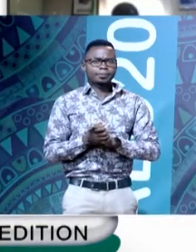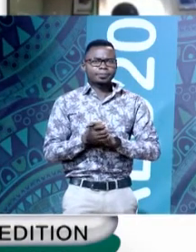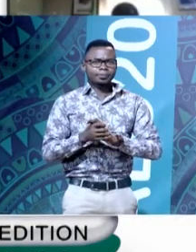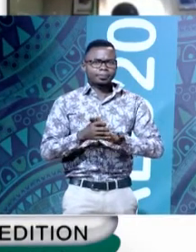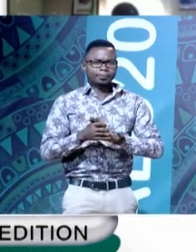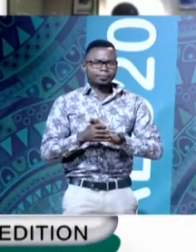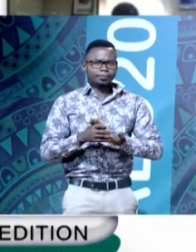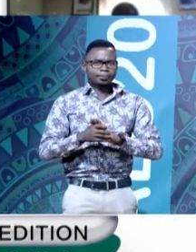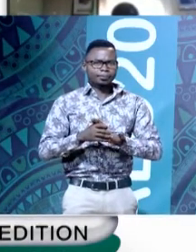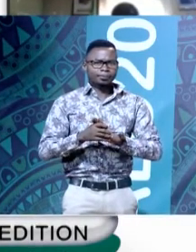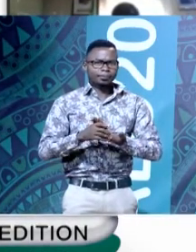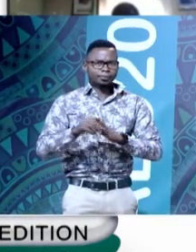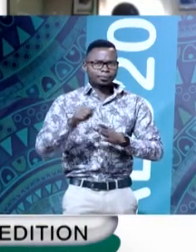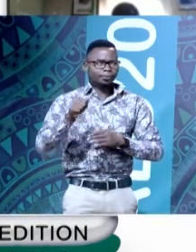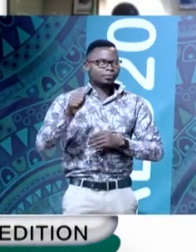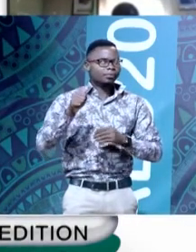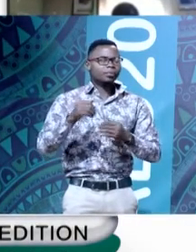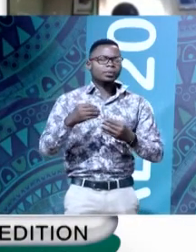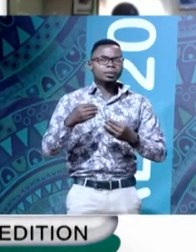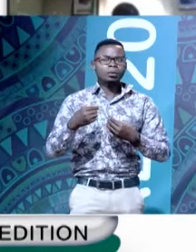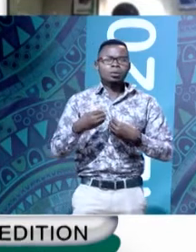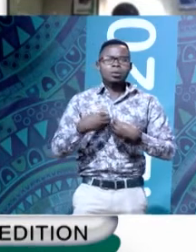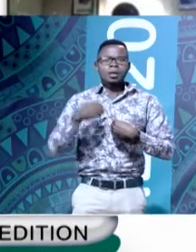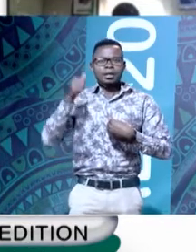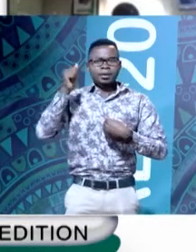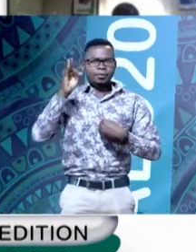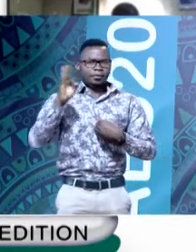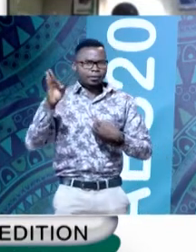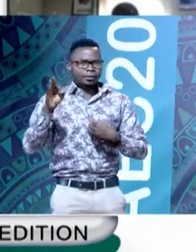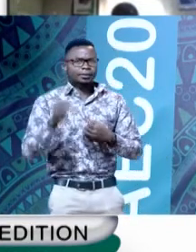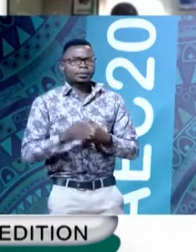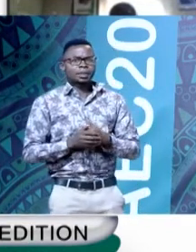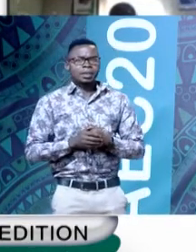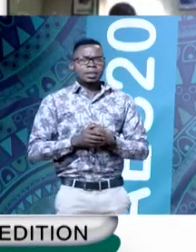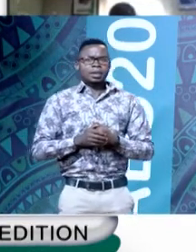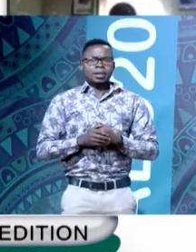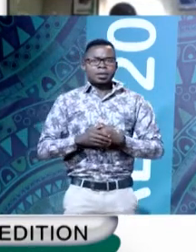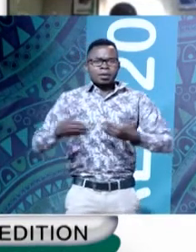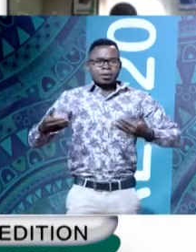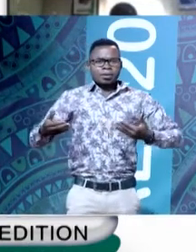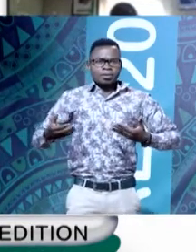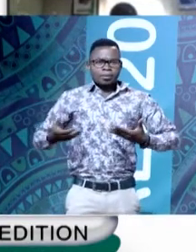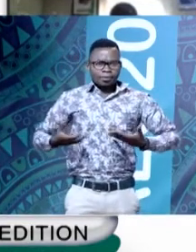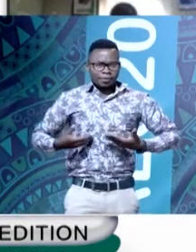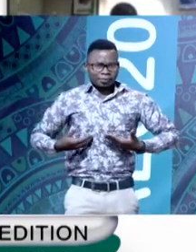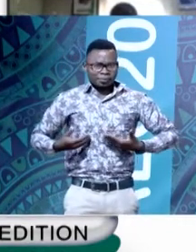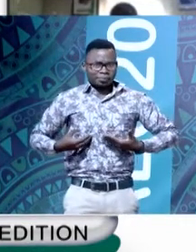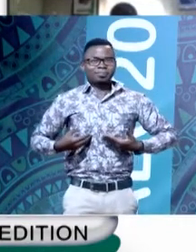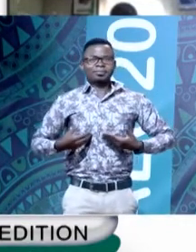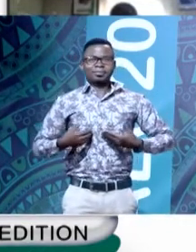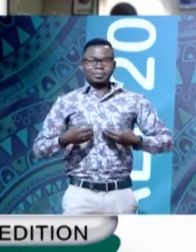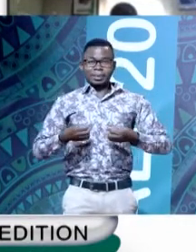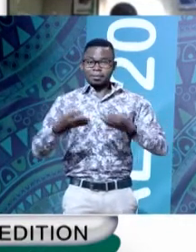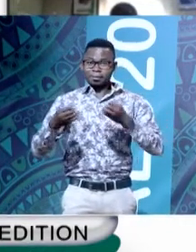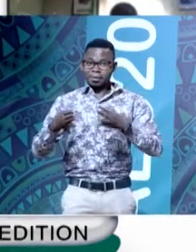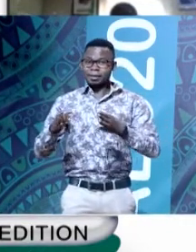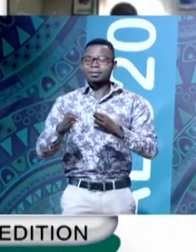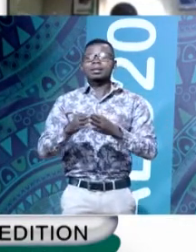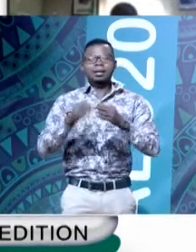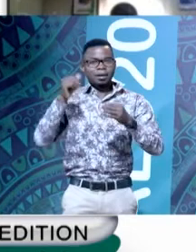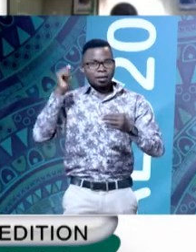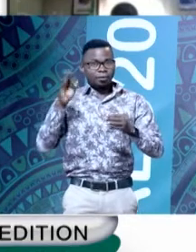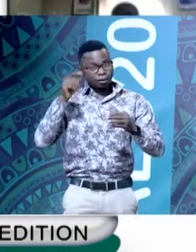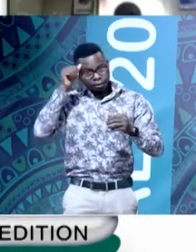the African people who will be here 50 years from now? Mm. Those who will be here are people who are